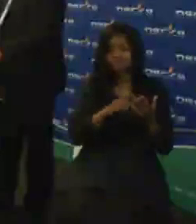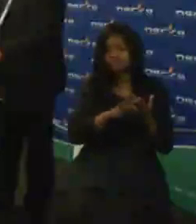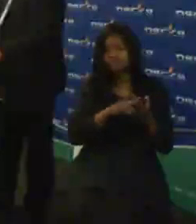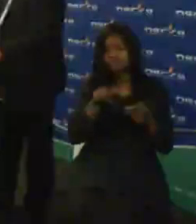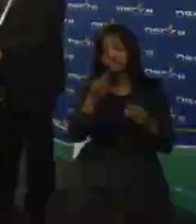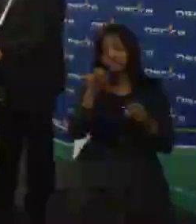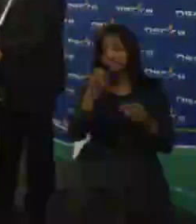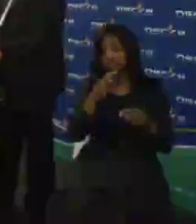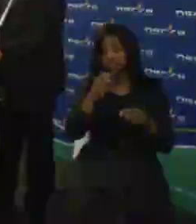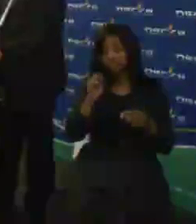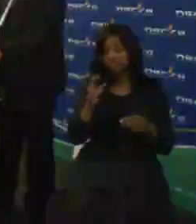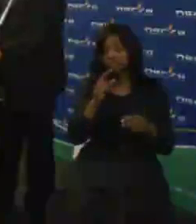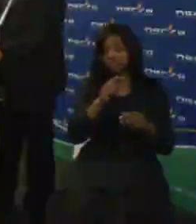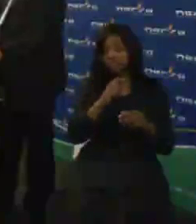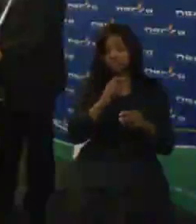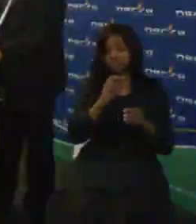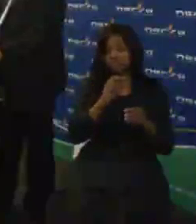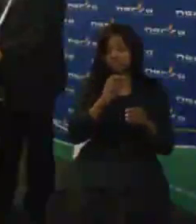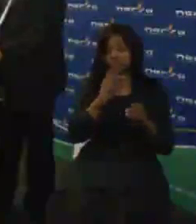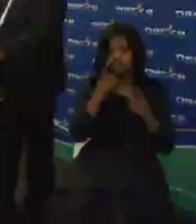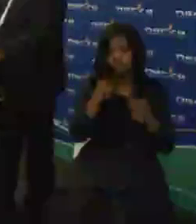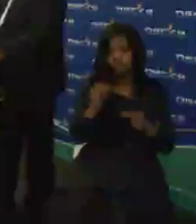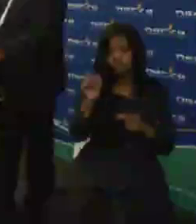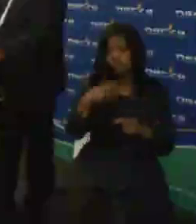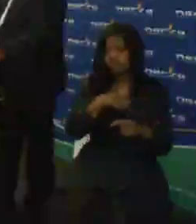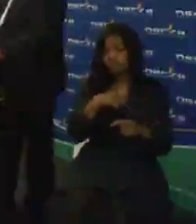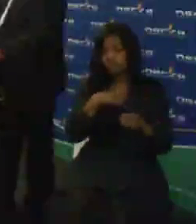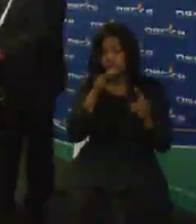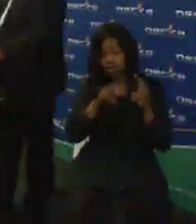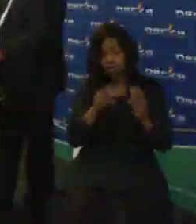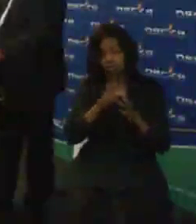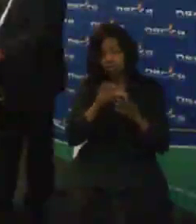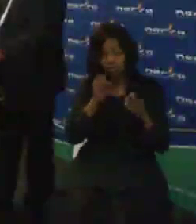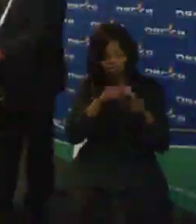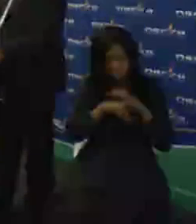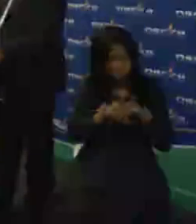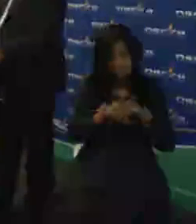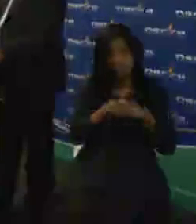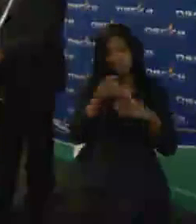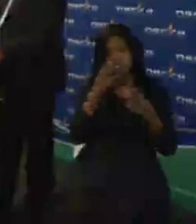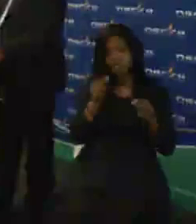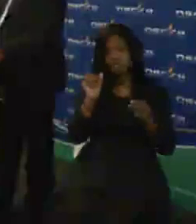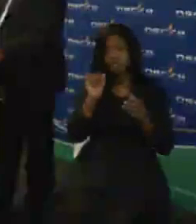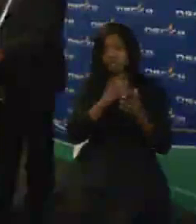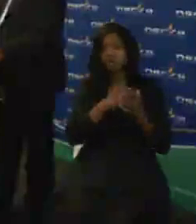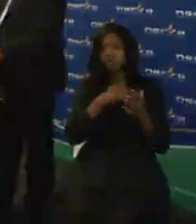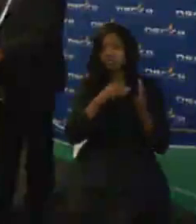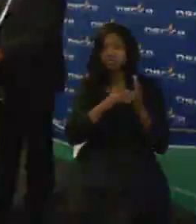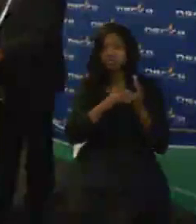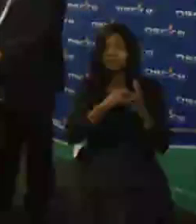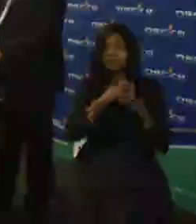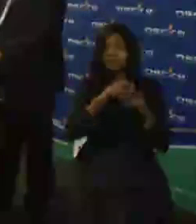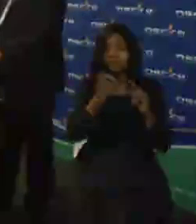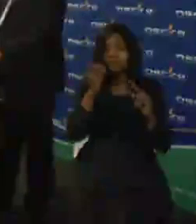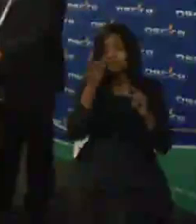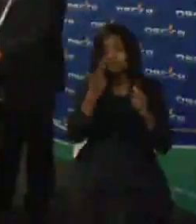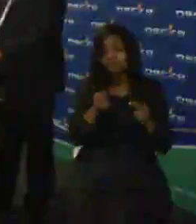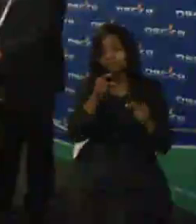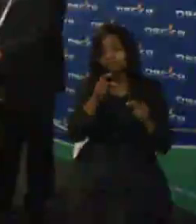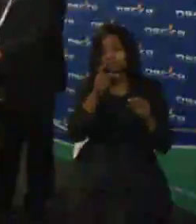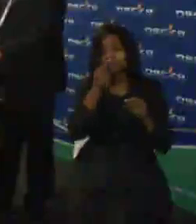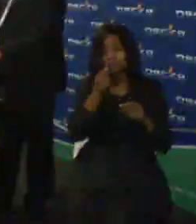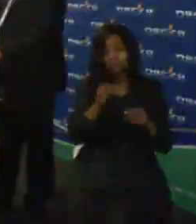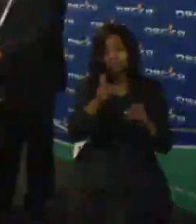Nersa's prerogative to go and do their own analysis review or even do their own studies. But if you look at the value that we've got